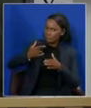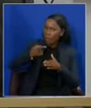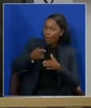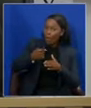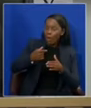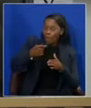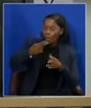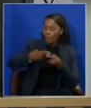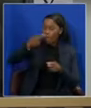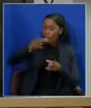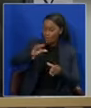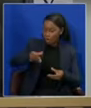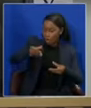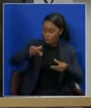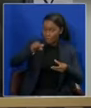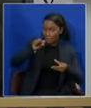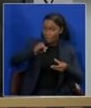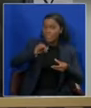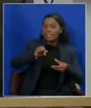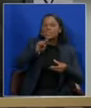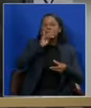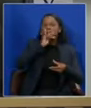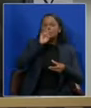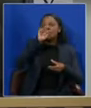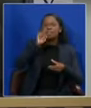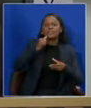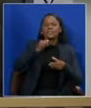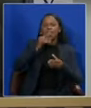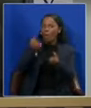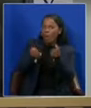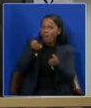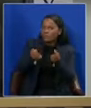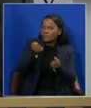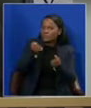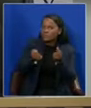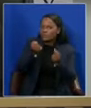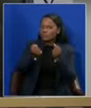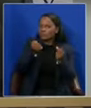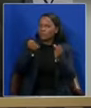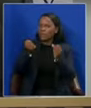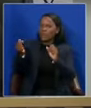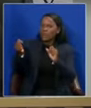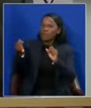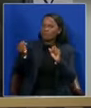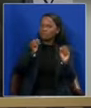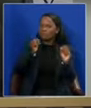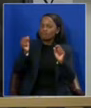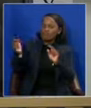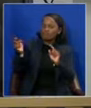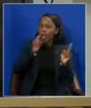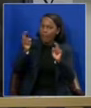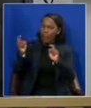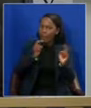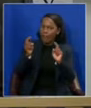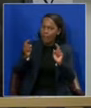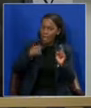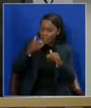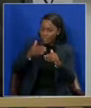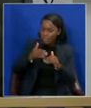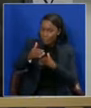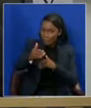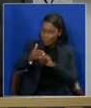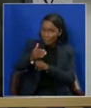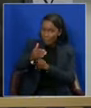that will be the third phase. But the phase which we are dealing now is 118 dockets which were still